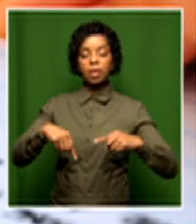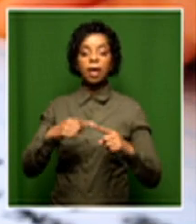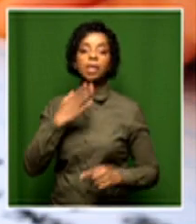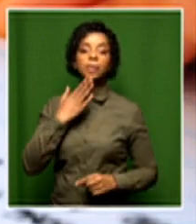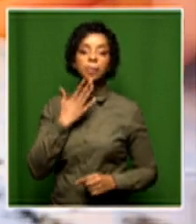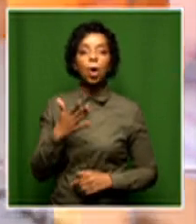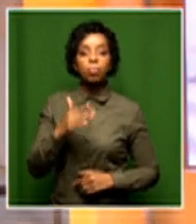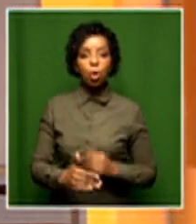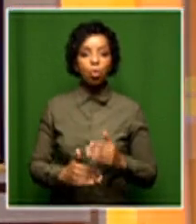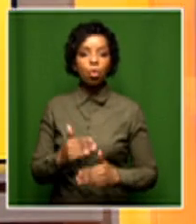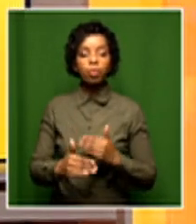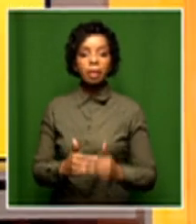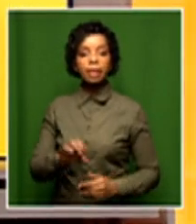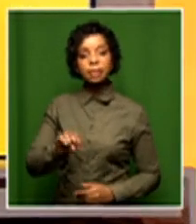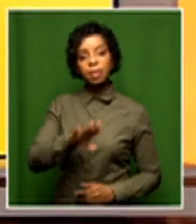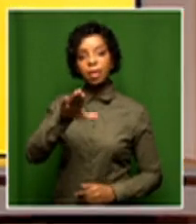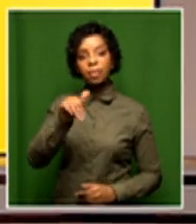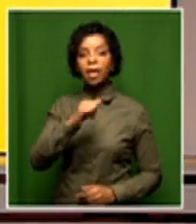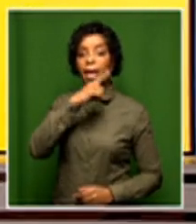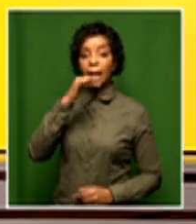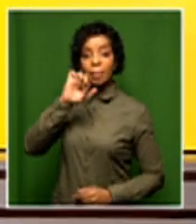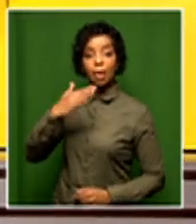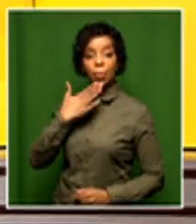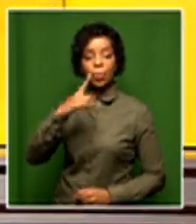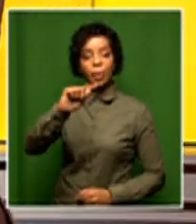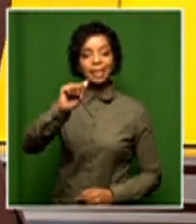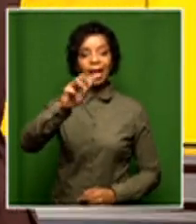SA, Tami Jackson. Tami, very good morning to you. Thanks for joining us. Welcome.